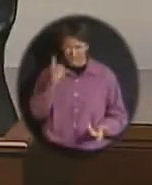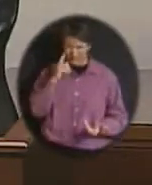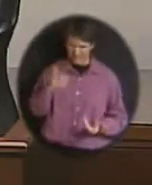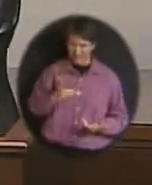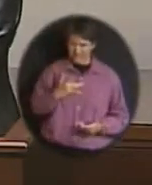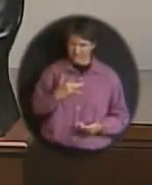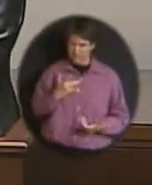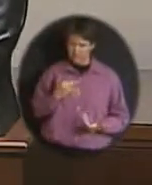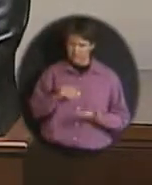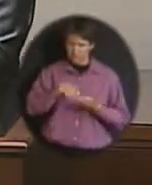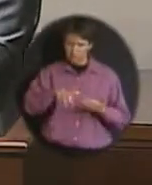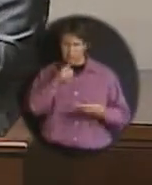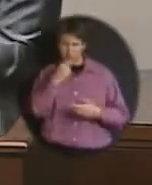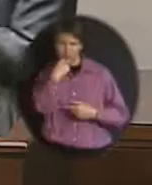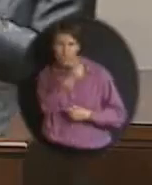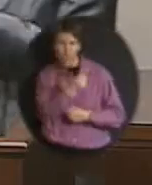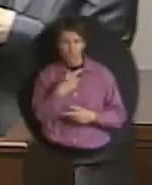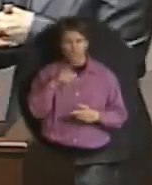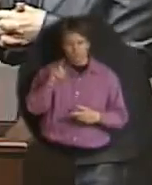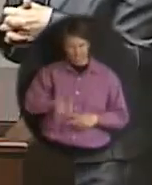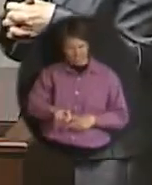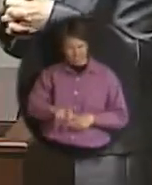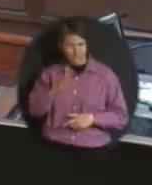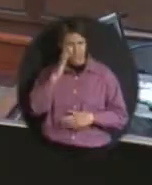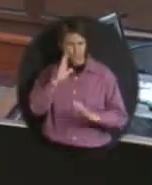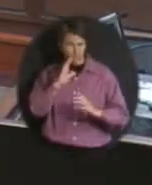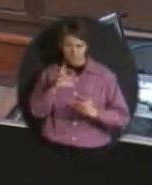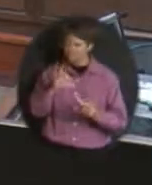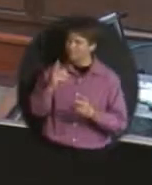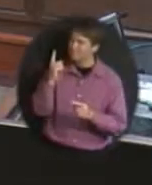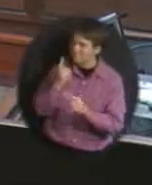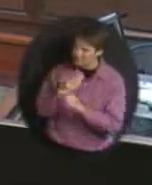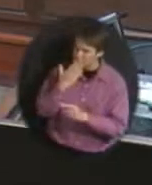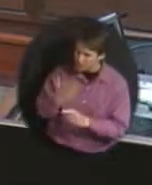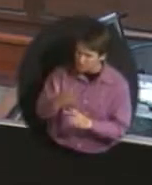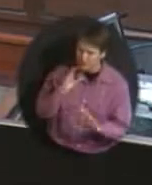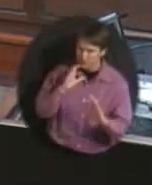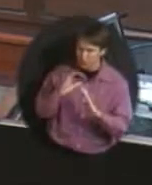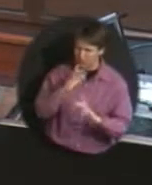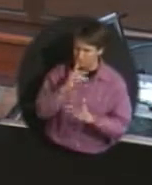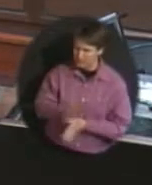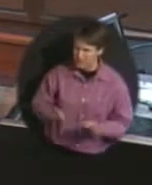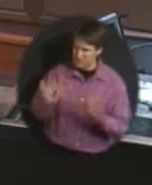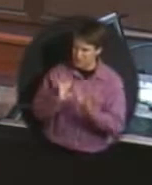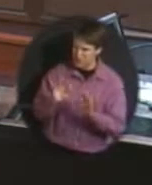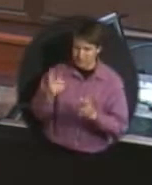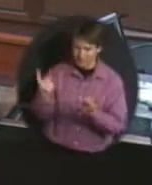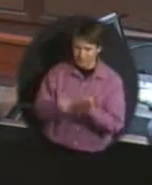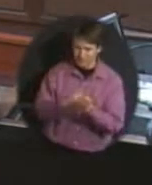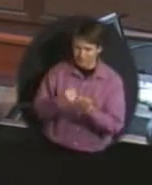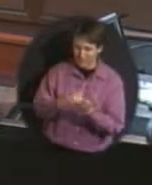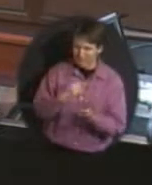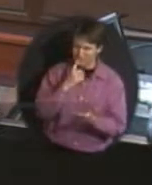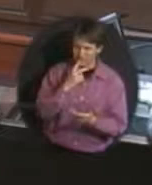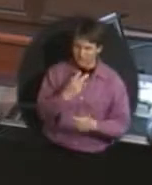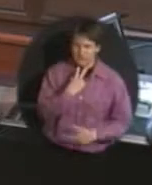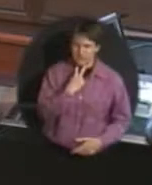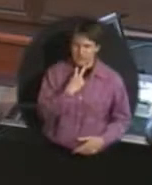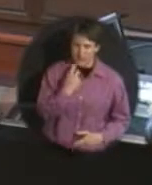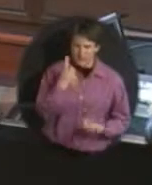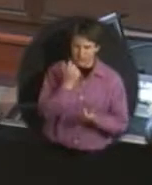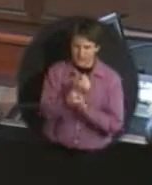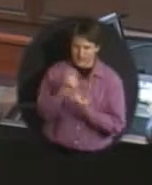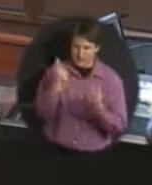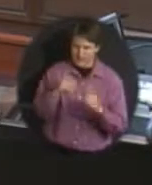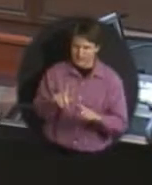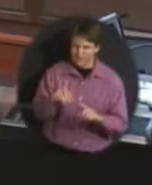some follow-up and feedback. That's good. Communication sometimes is the whole key. But we're sort of handcuffed on anything that happens outside